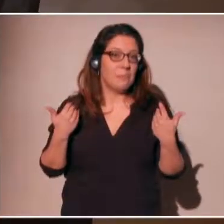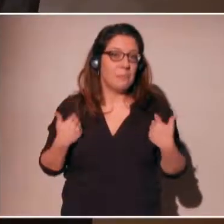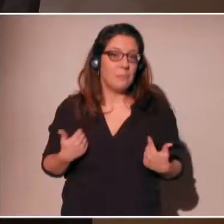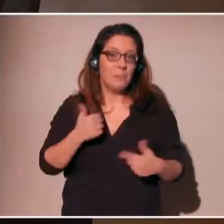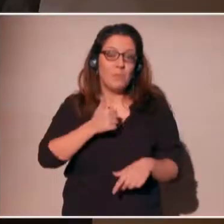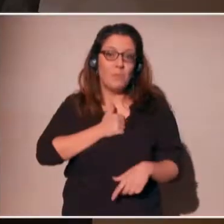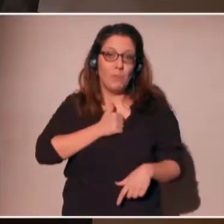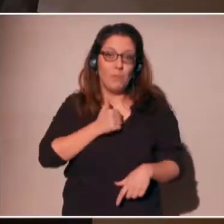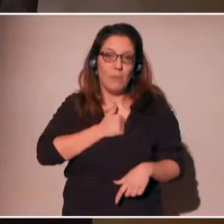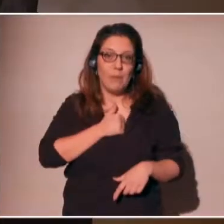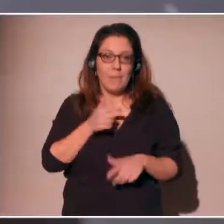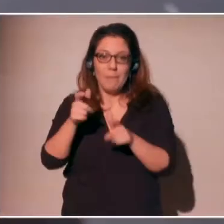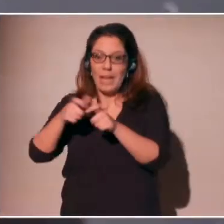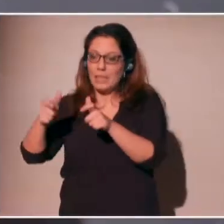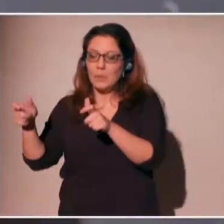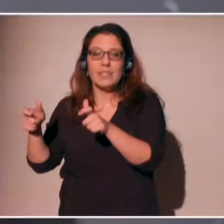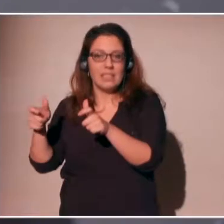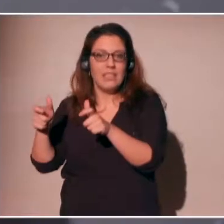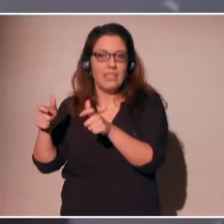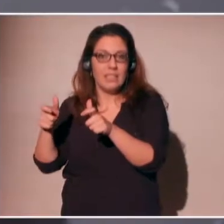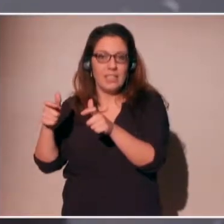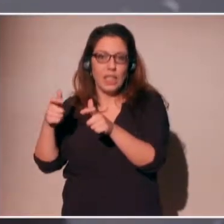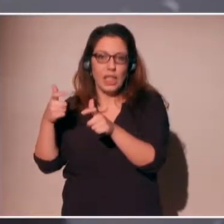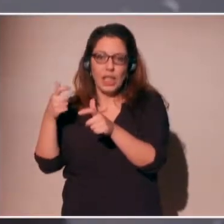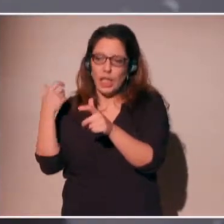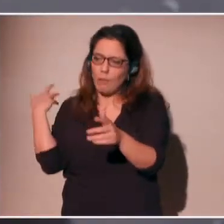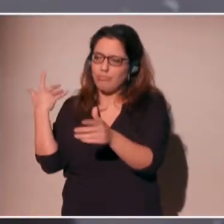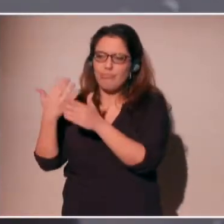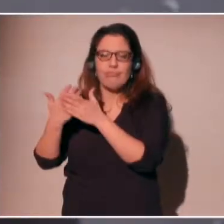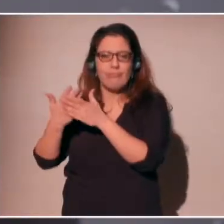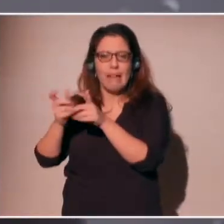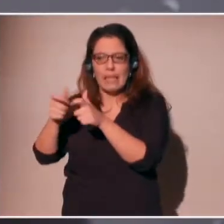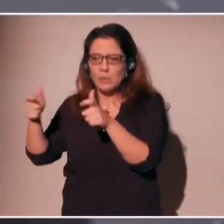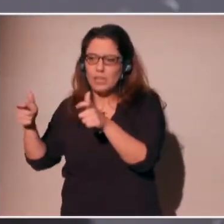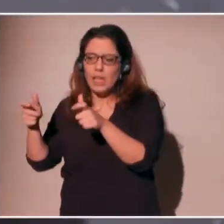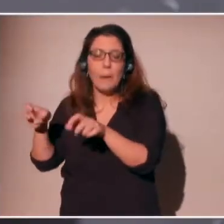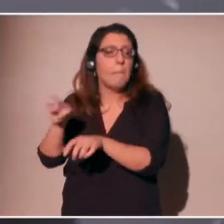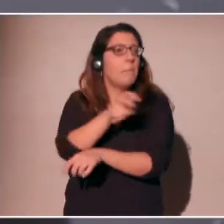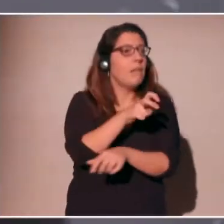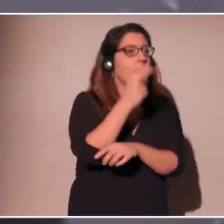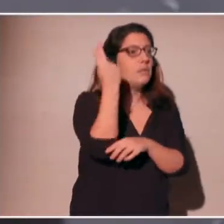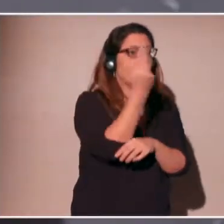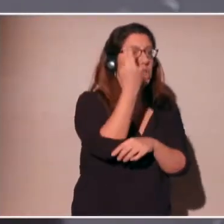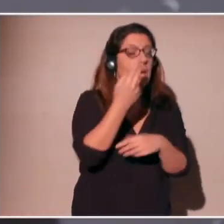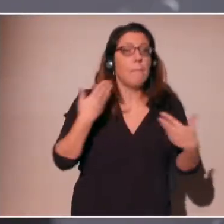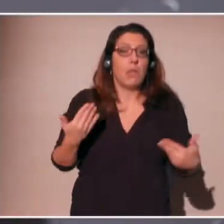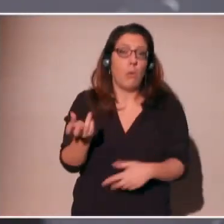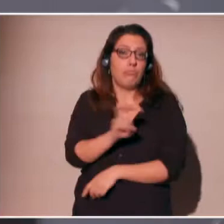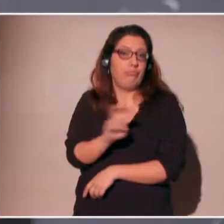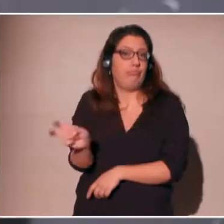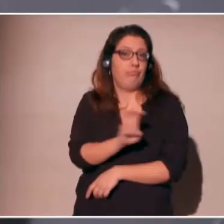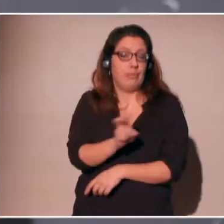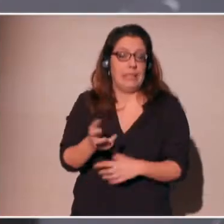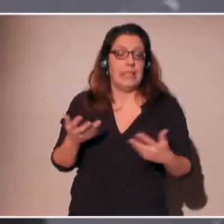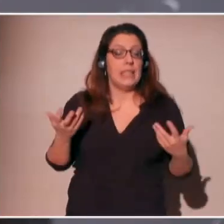And as a person who actually went from the industry where I spent a major part of my career, then back to the university, and now I'm